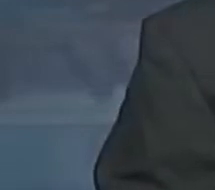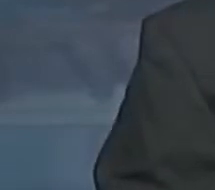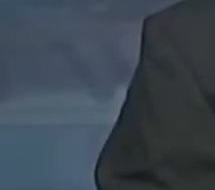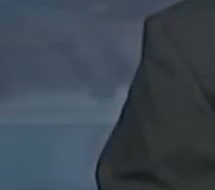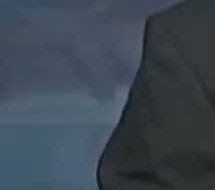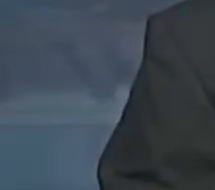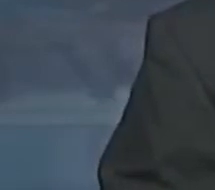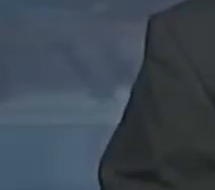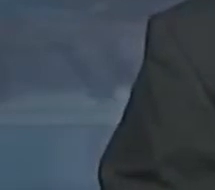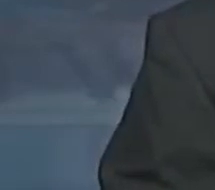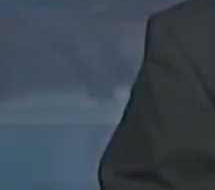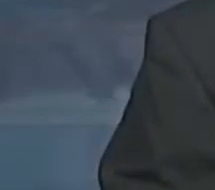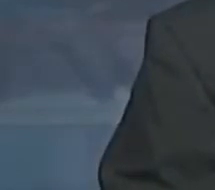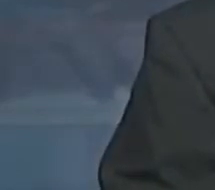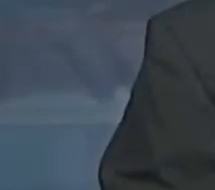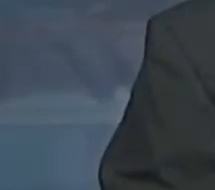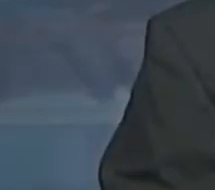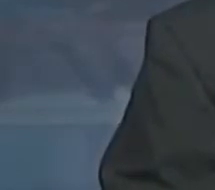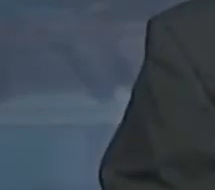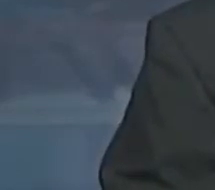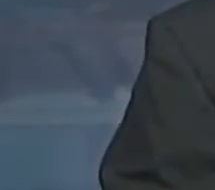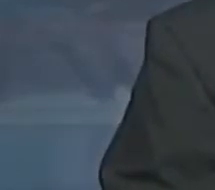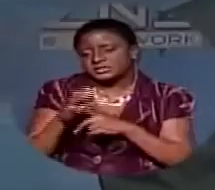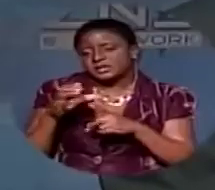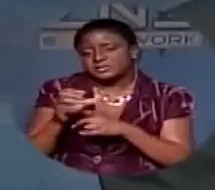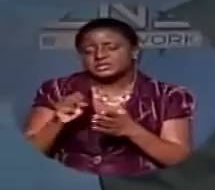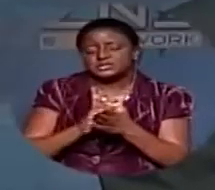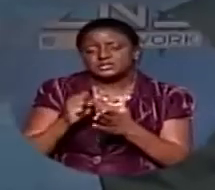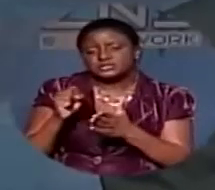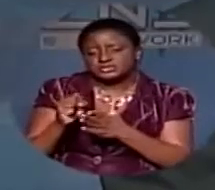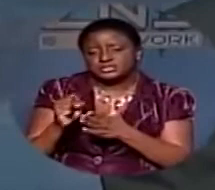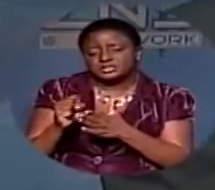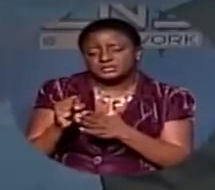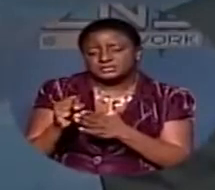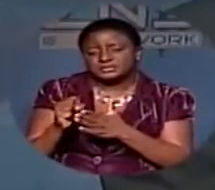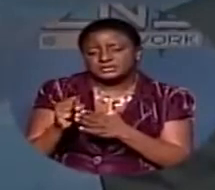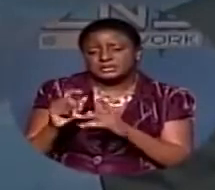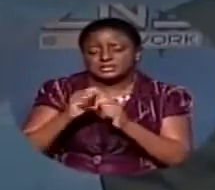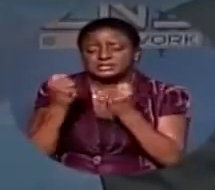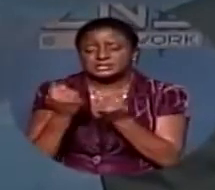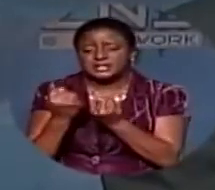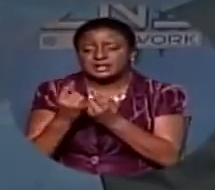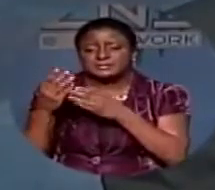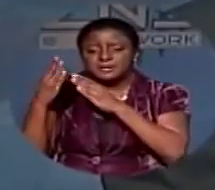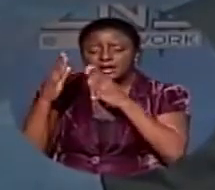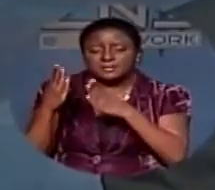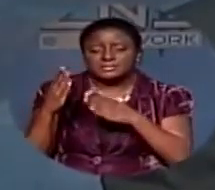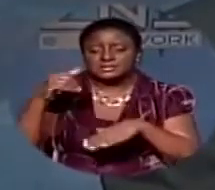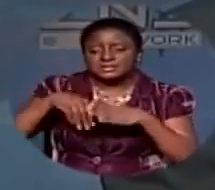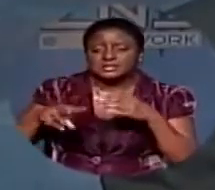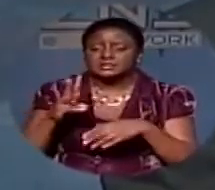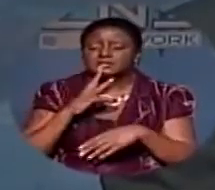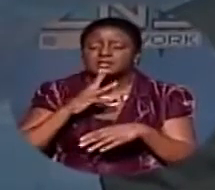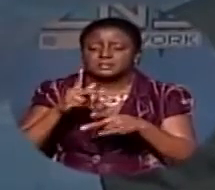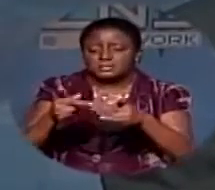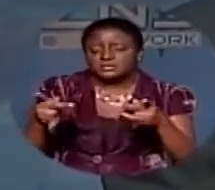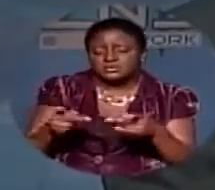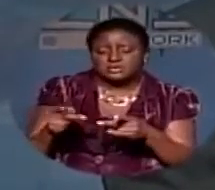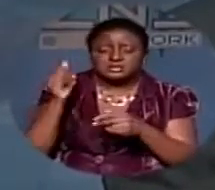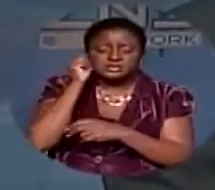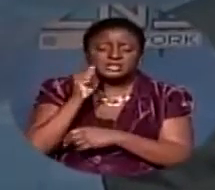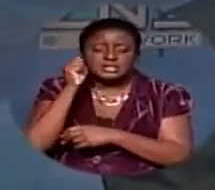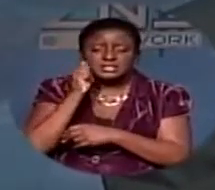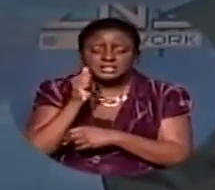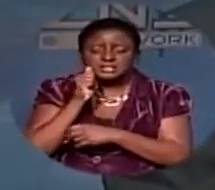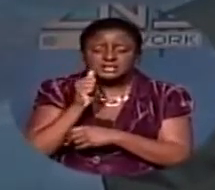Now, with the Carifta Swim Championships just days away, Team Bahamas is in the pool daily, getting some last-minute workings in under the watchful eyes